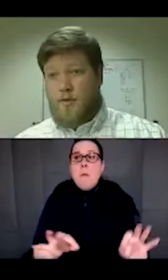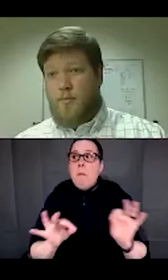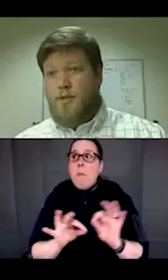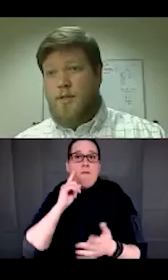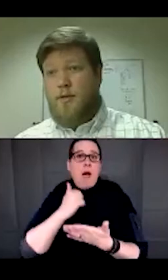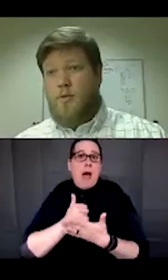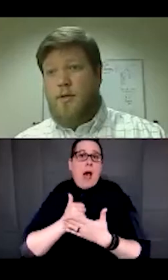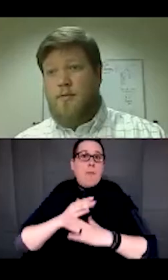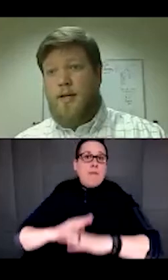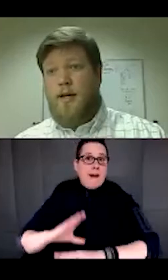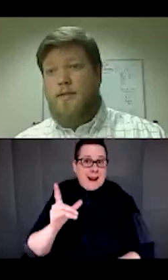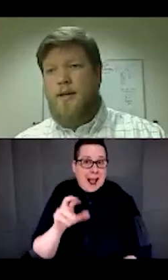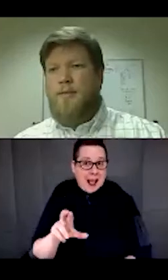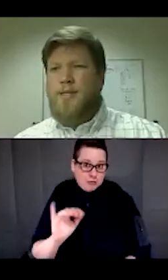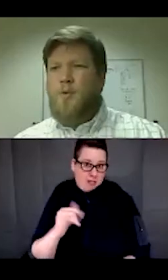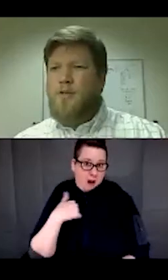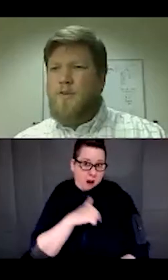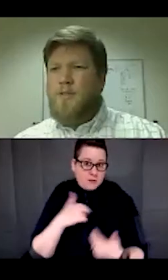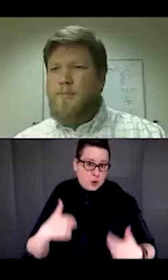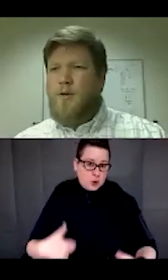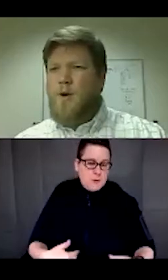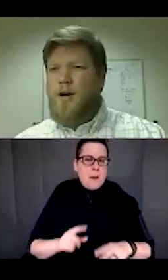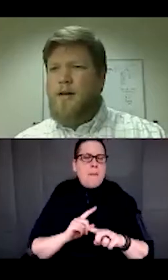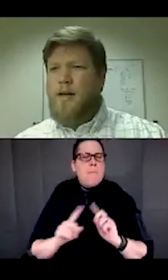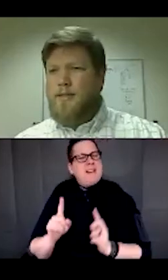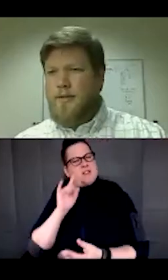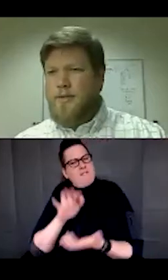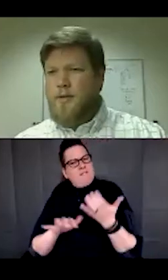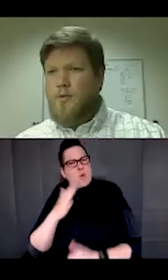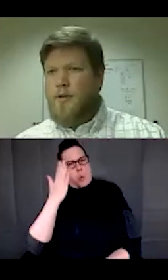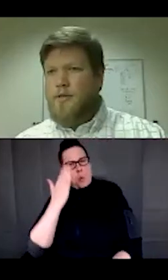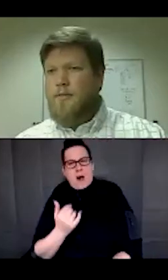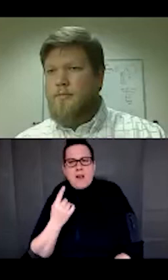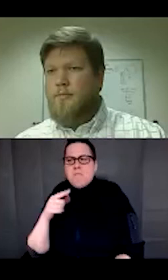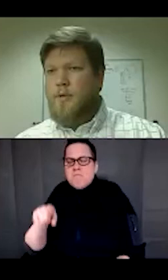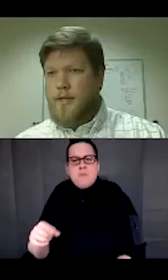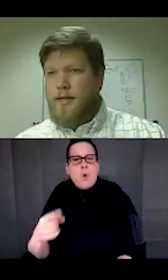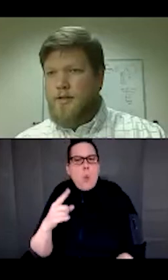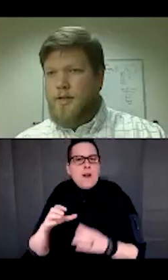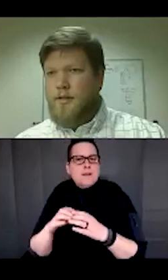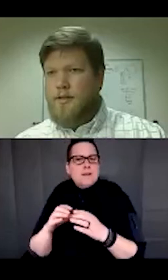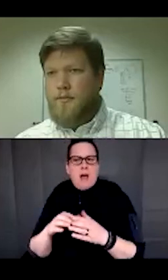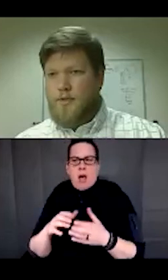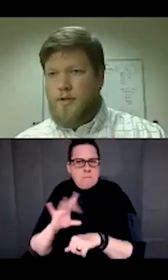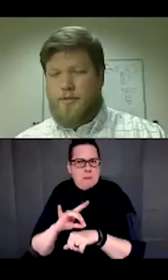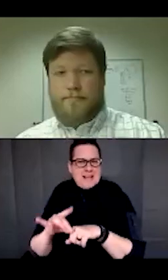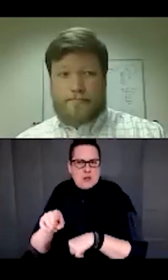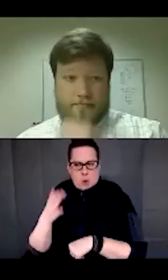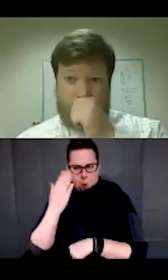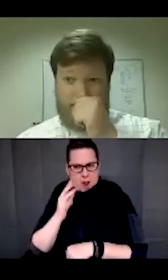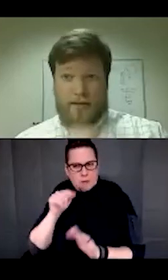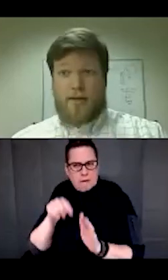if you're a multicellular organism like us, but it's more confusing about why a single-celled organism would engage in self-destruction.